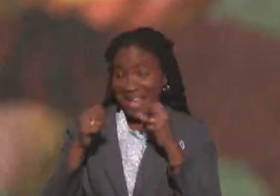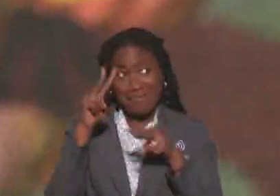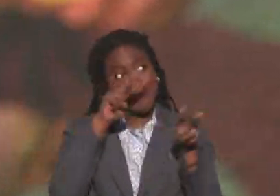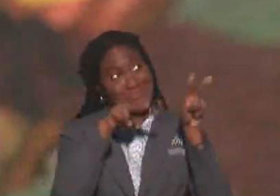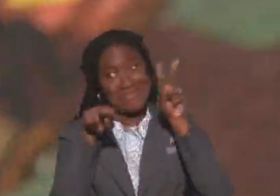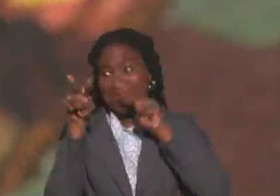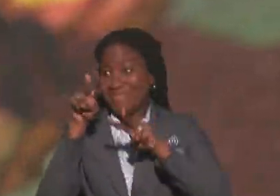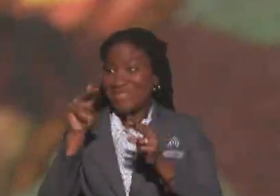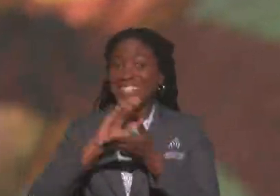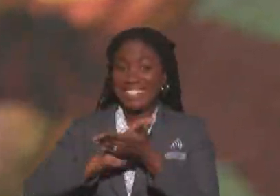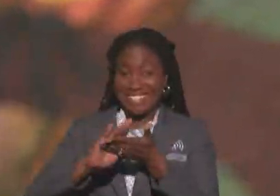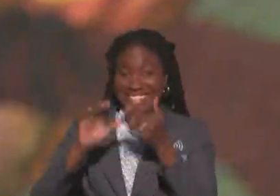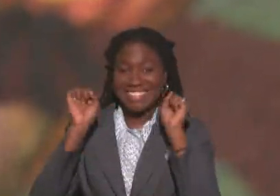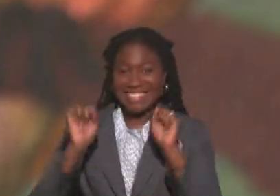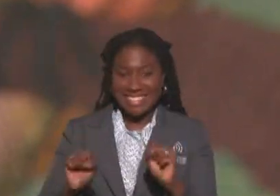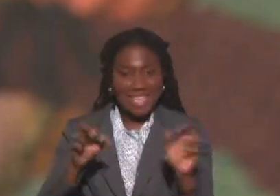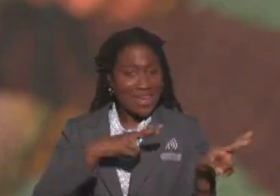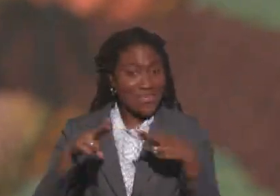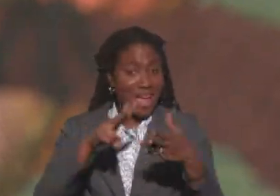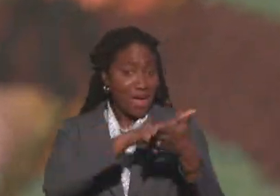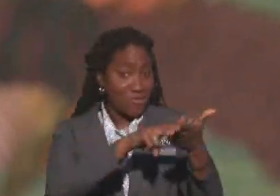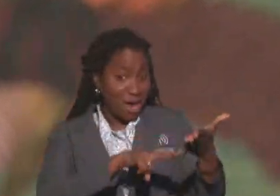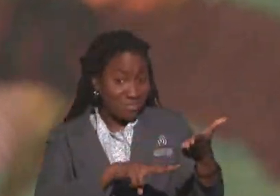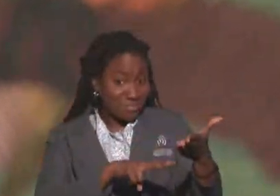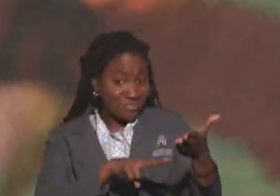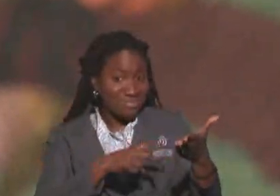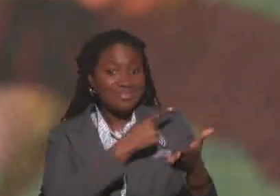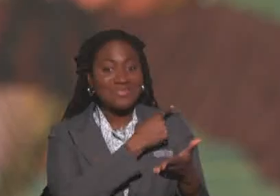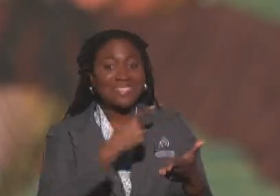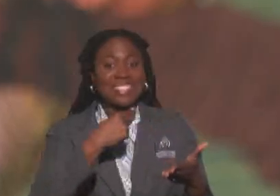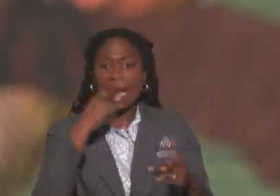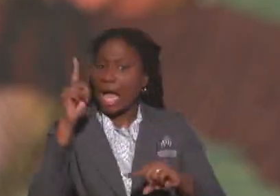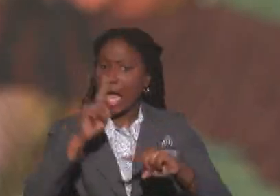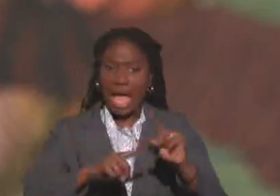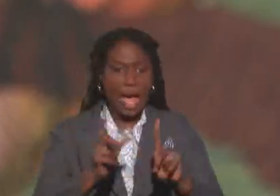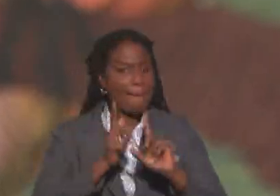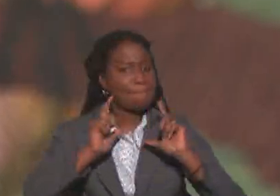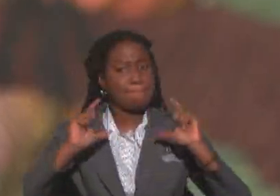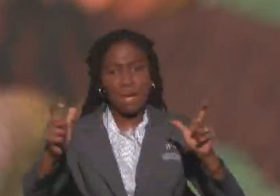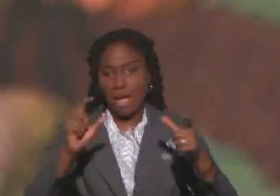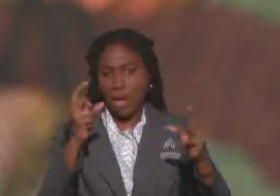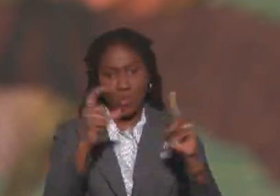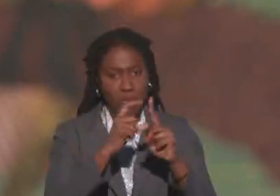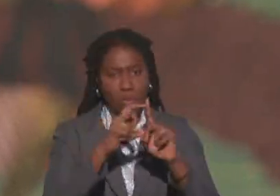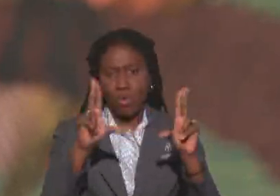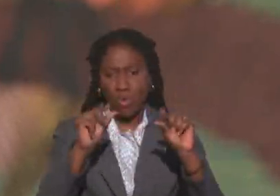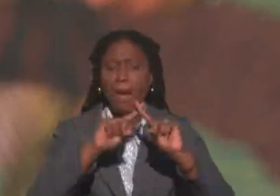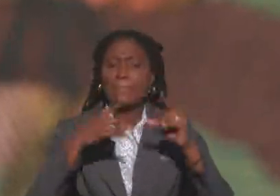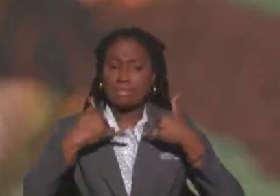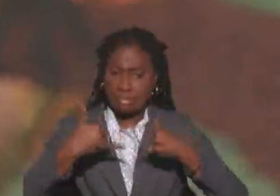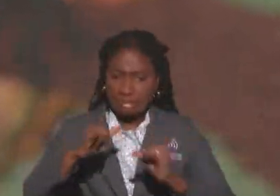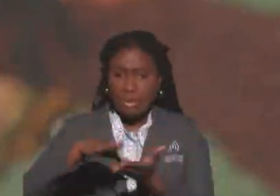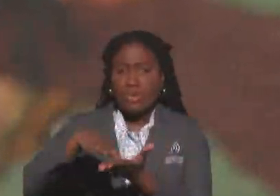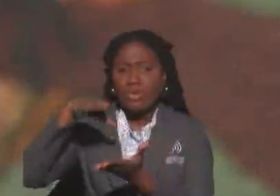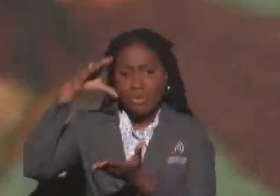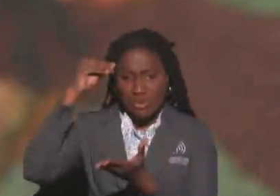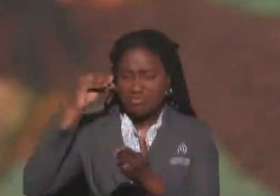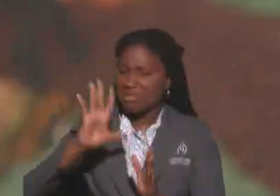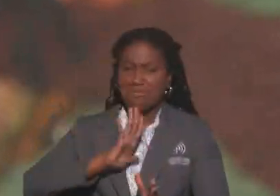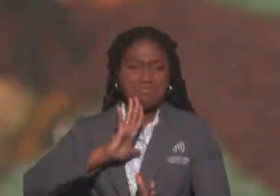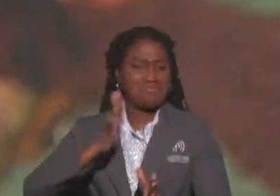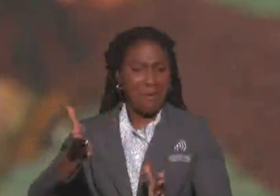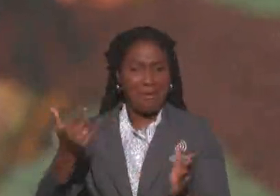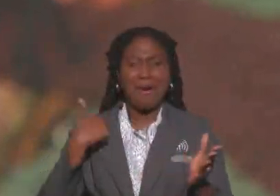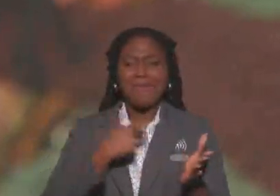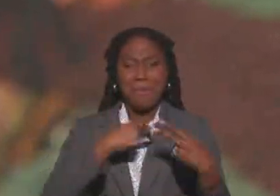it? You ready to read? I can't read big words yet, but I'm learning. Well, that's okay. That's what